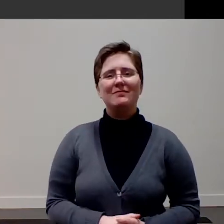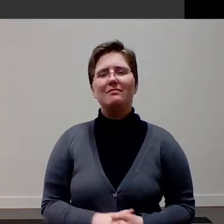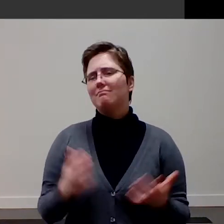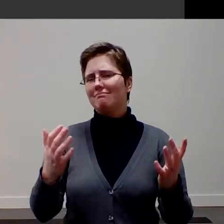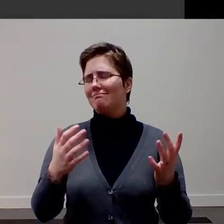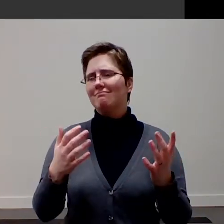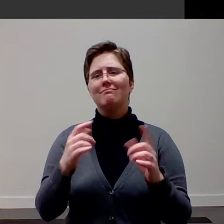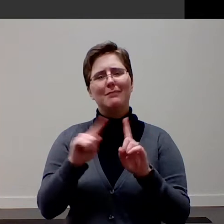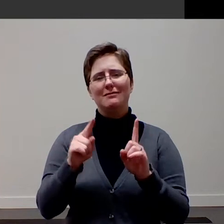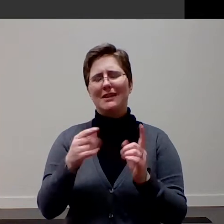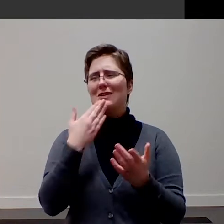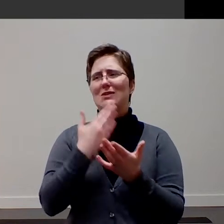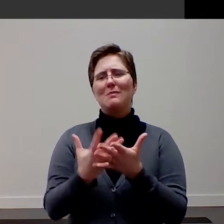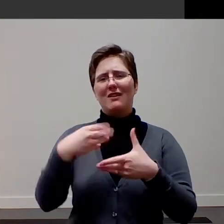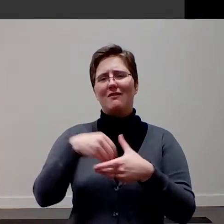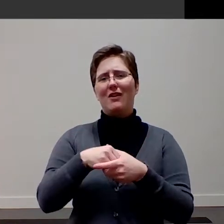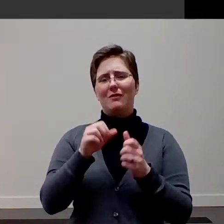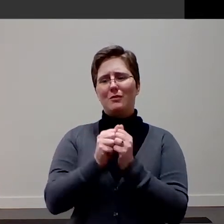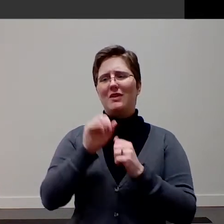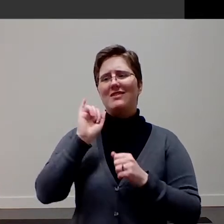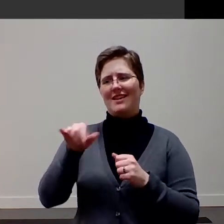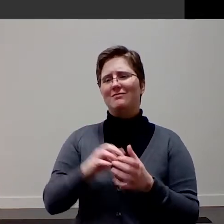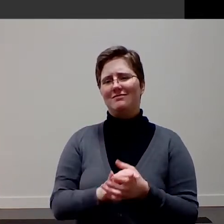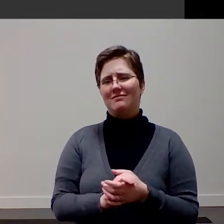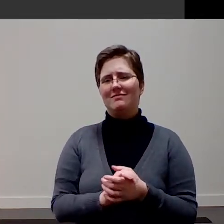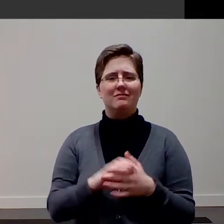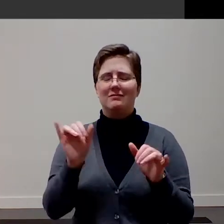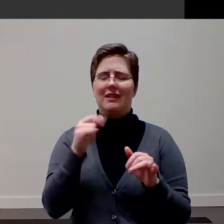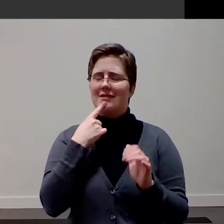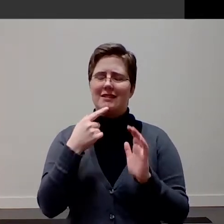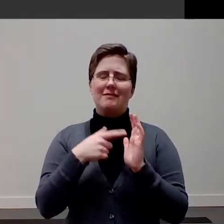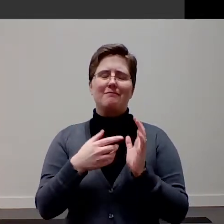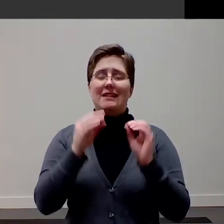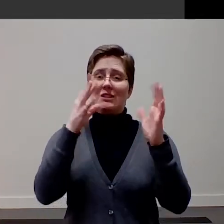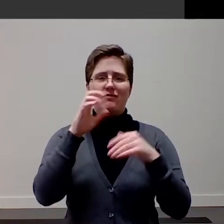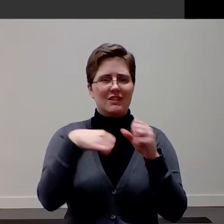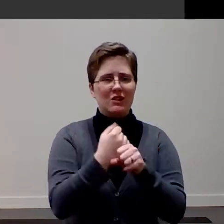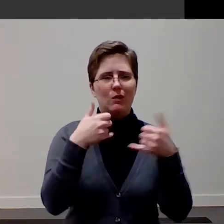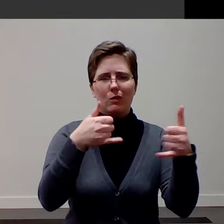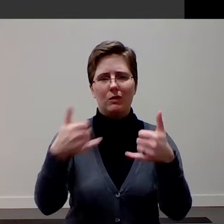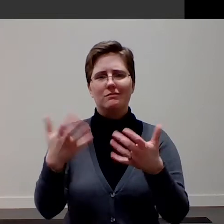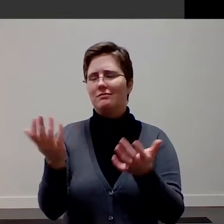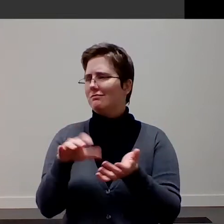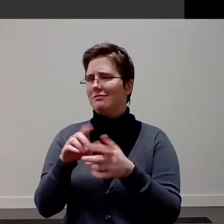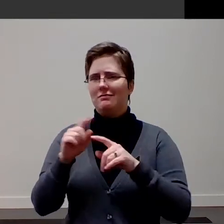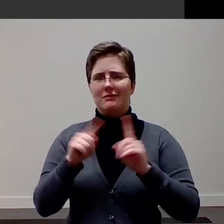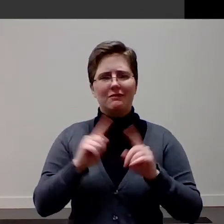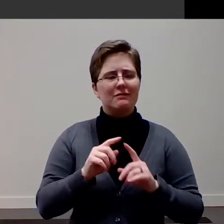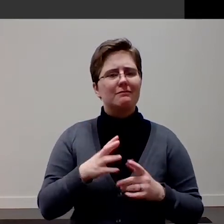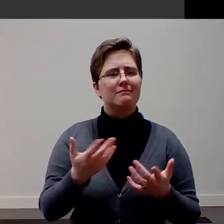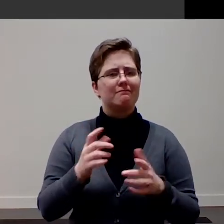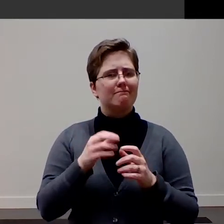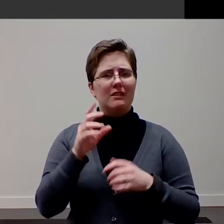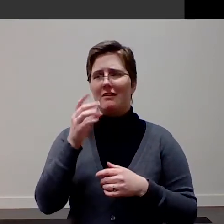But it is good to be part of that. For all, like I said, our Teacher of the Year that we've had and the other accomplishments and your own accomplishments, Dr.